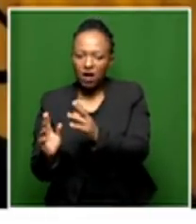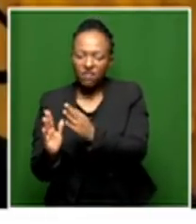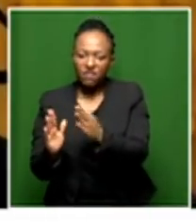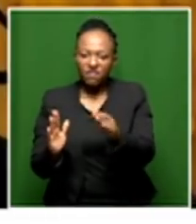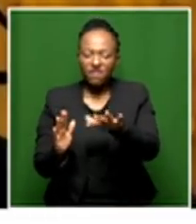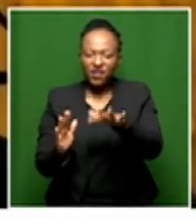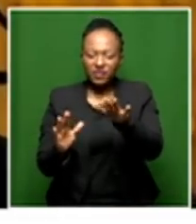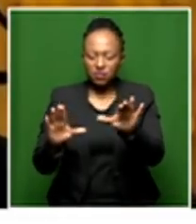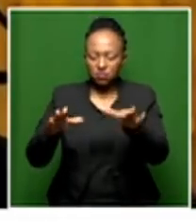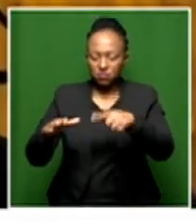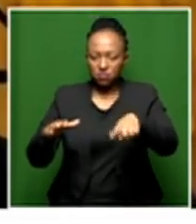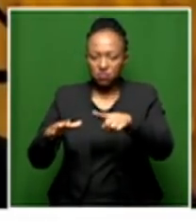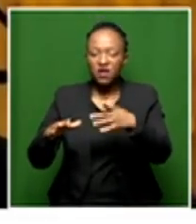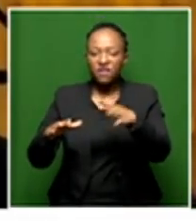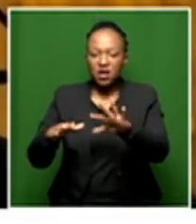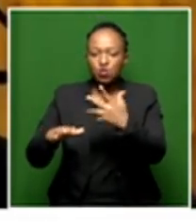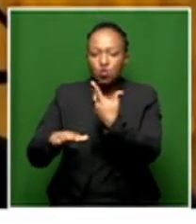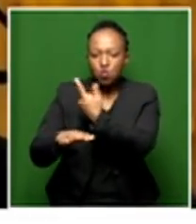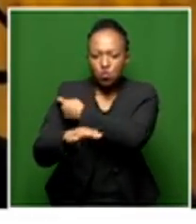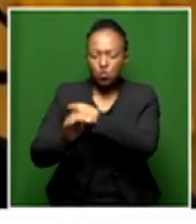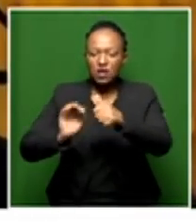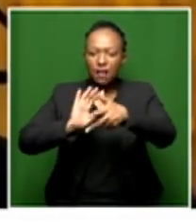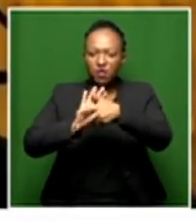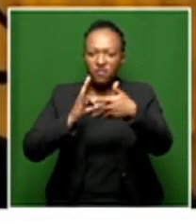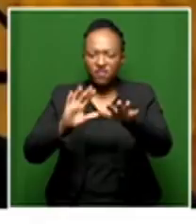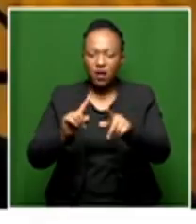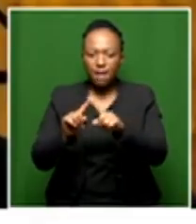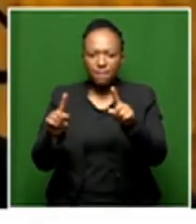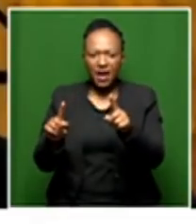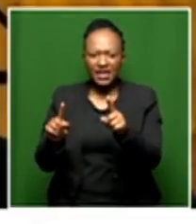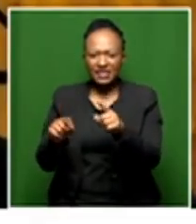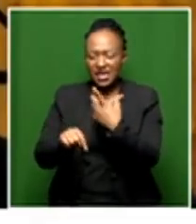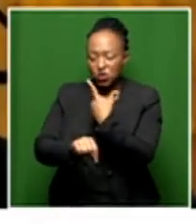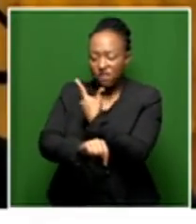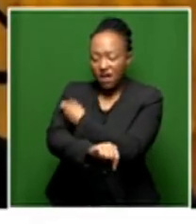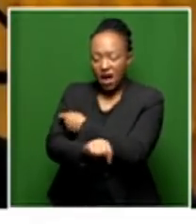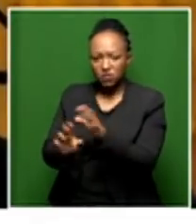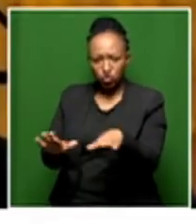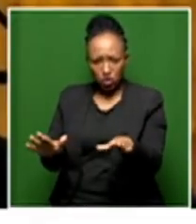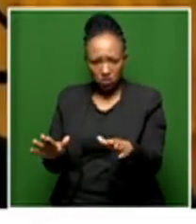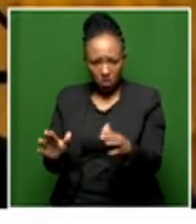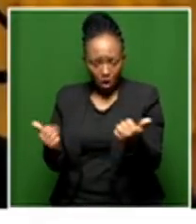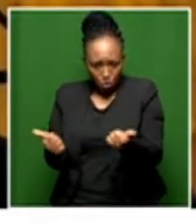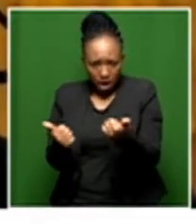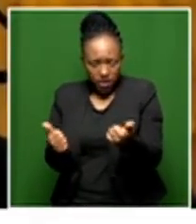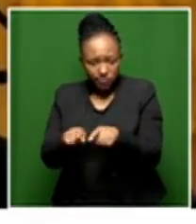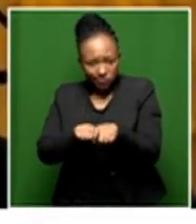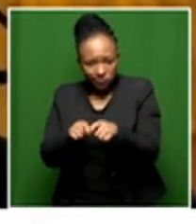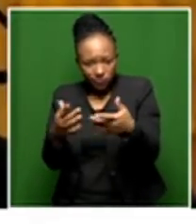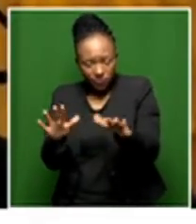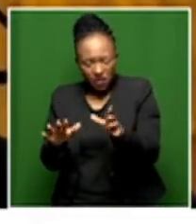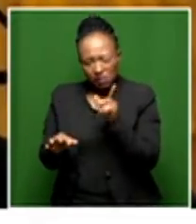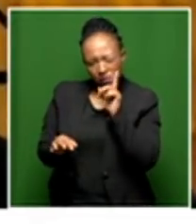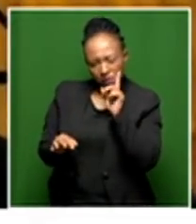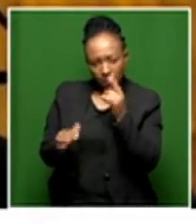Japan. They had done that. They had approved it. But I mean, where are we with vaccinating children? Is that something you're